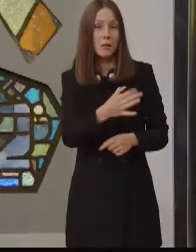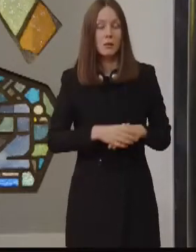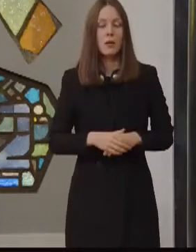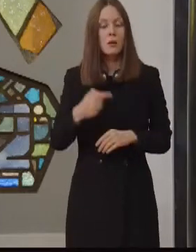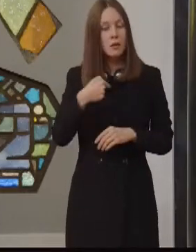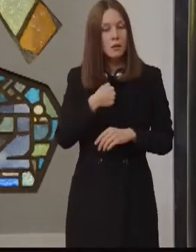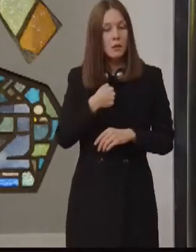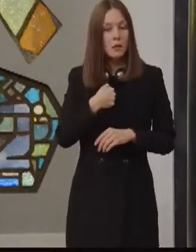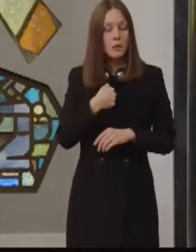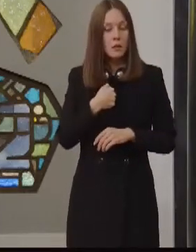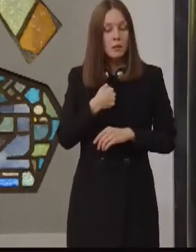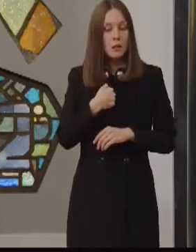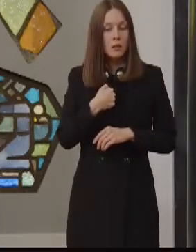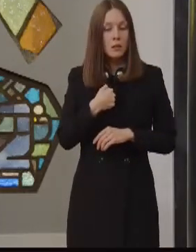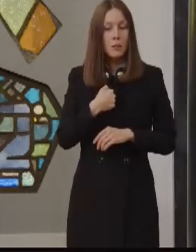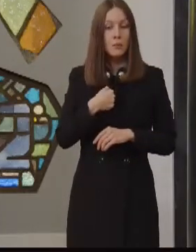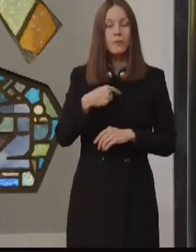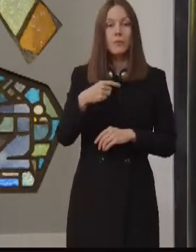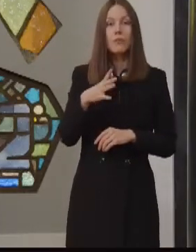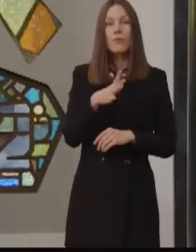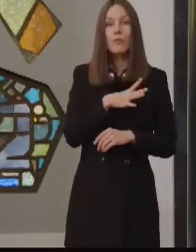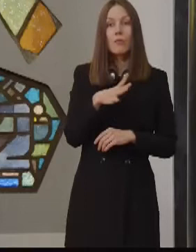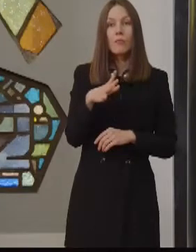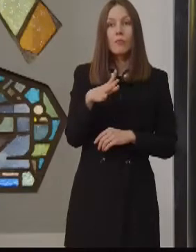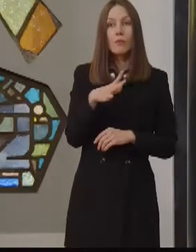the adoption of the law, and Liutauras.